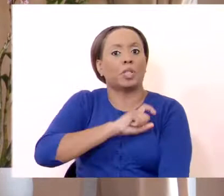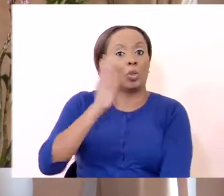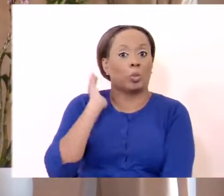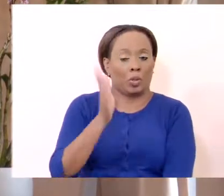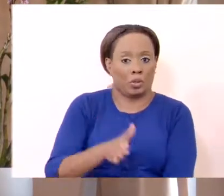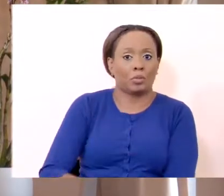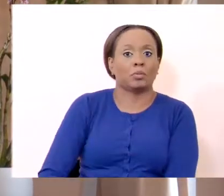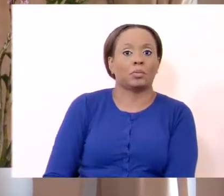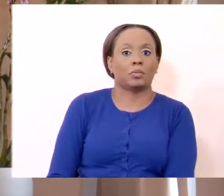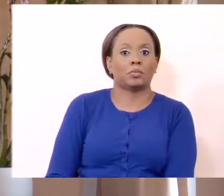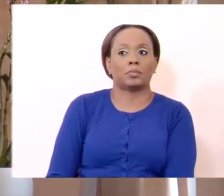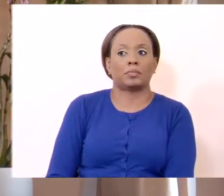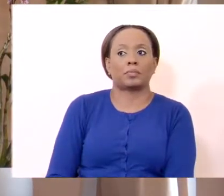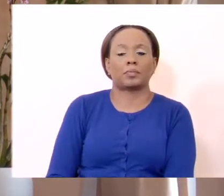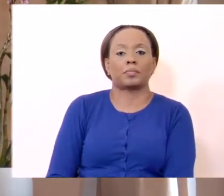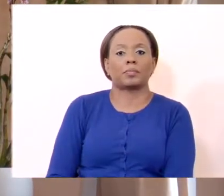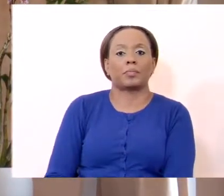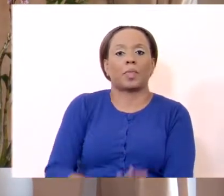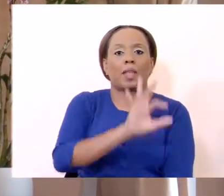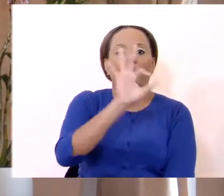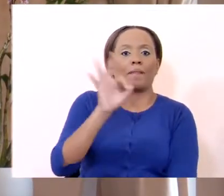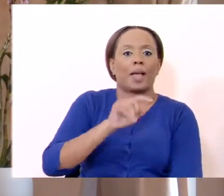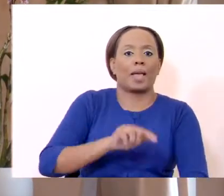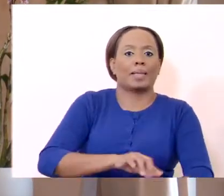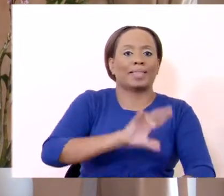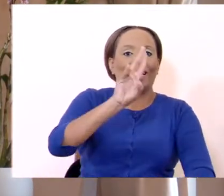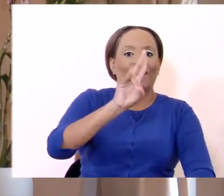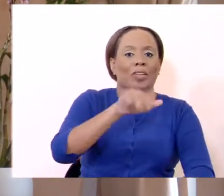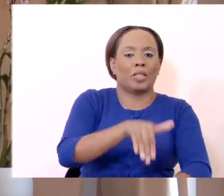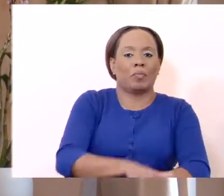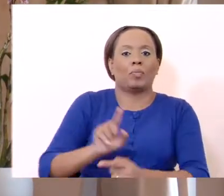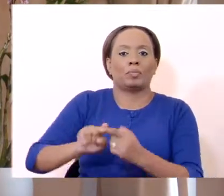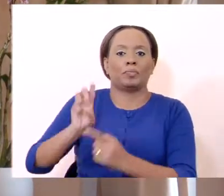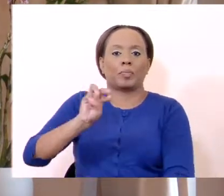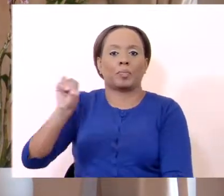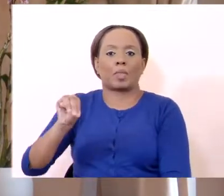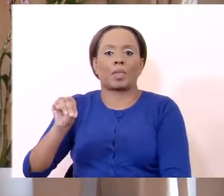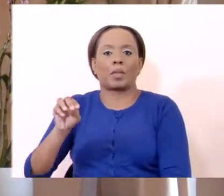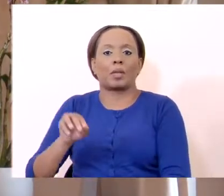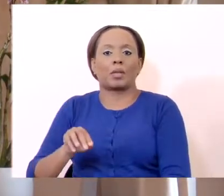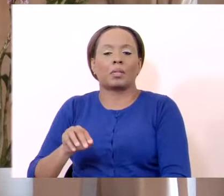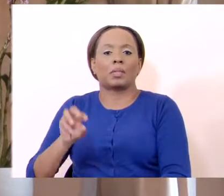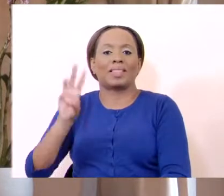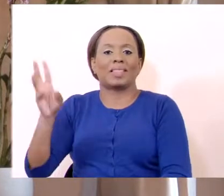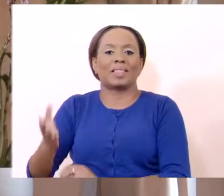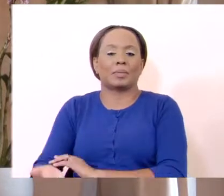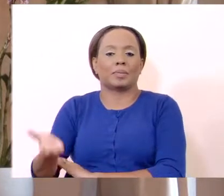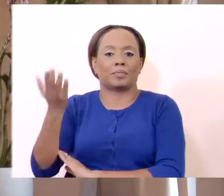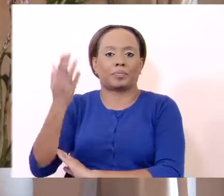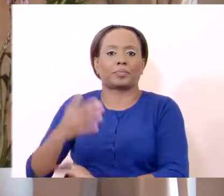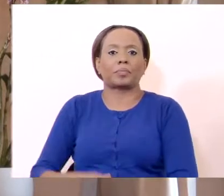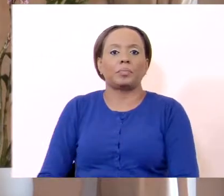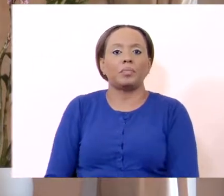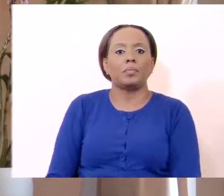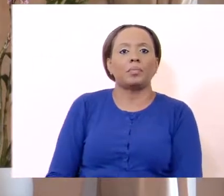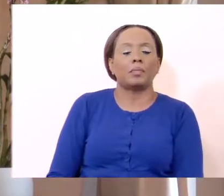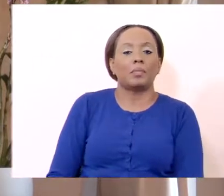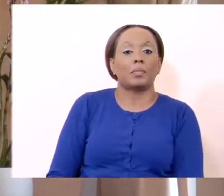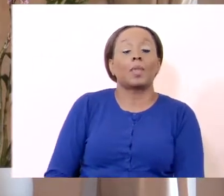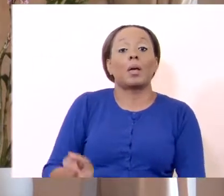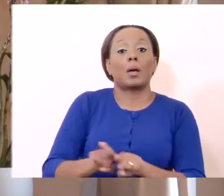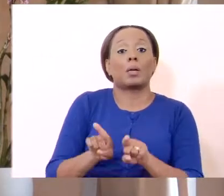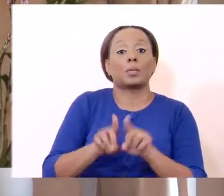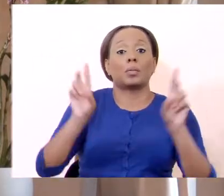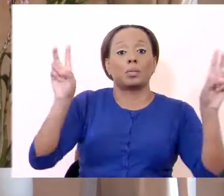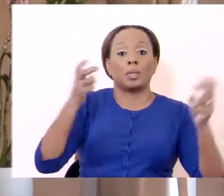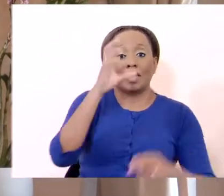the effectiveness of Operation Seek and Save as a tool for getting sick persons out of households and communities